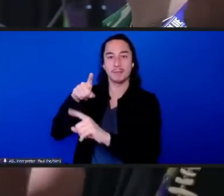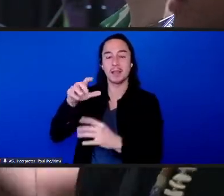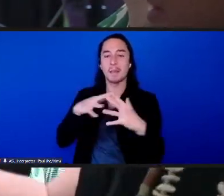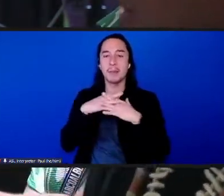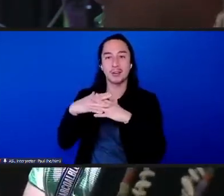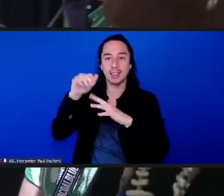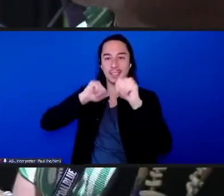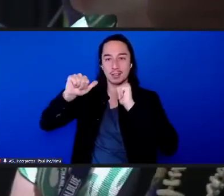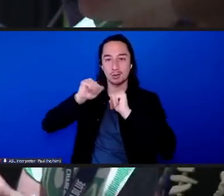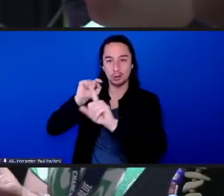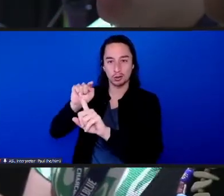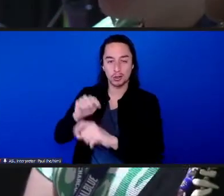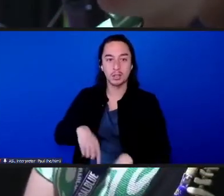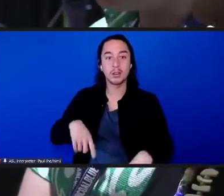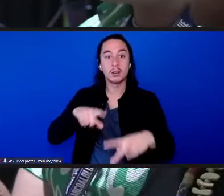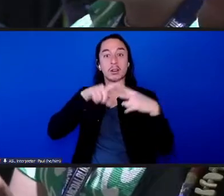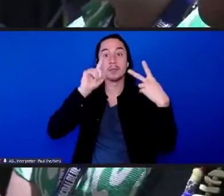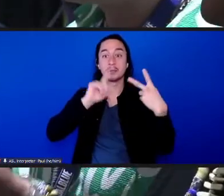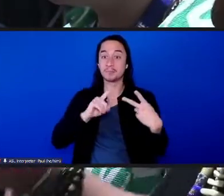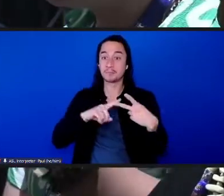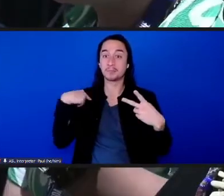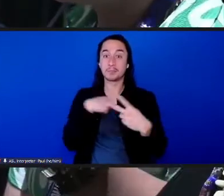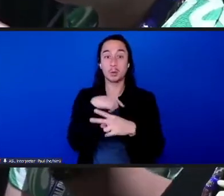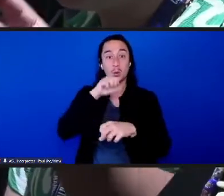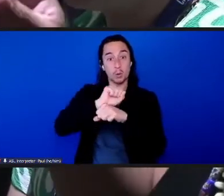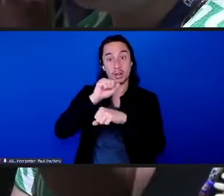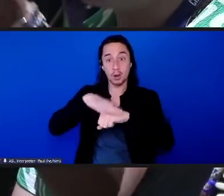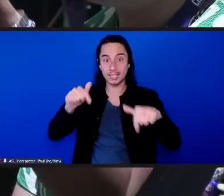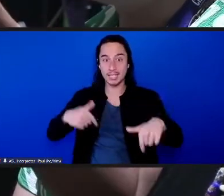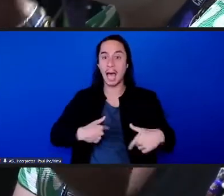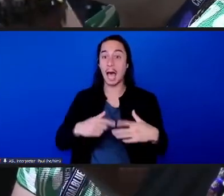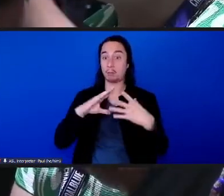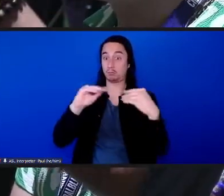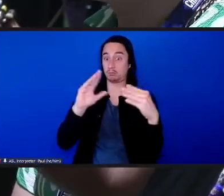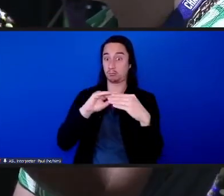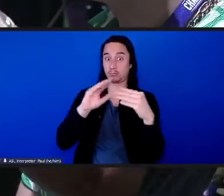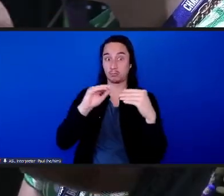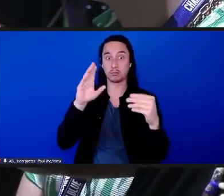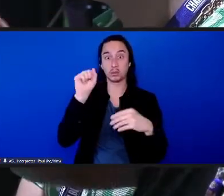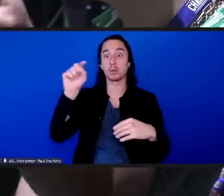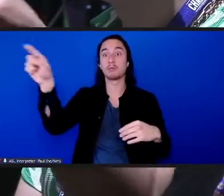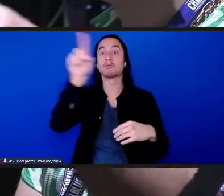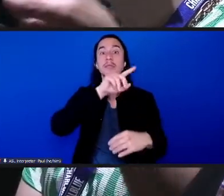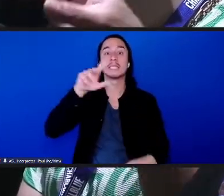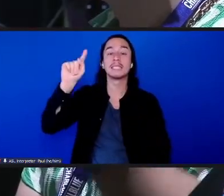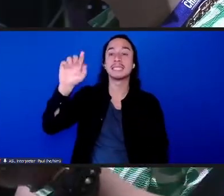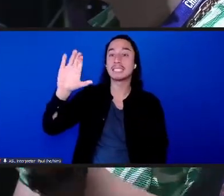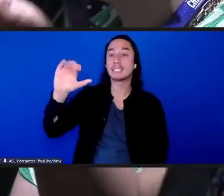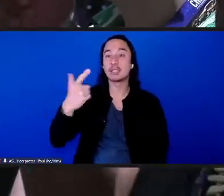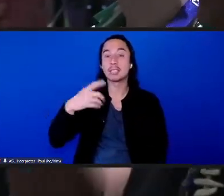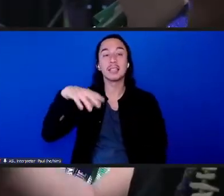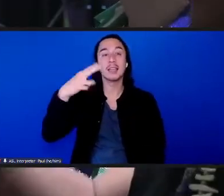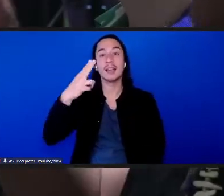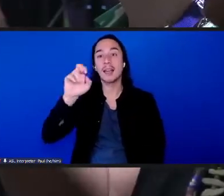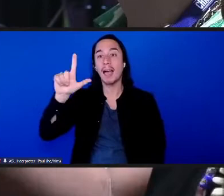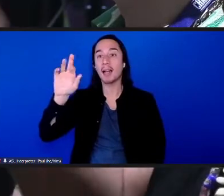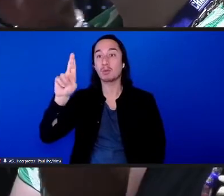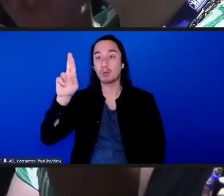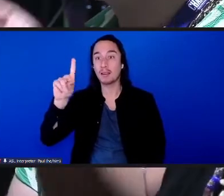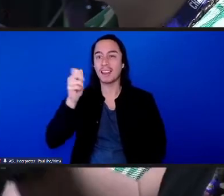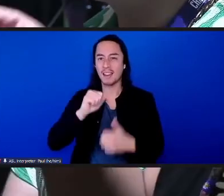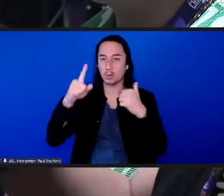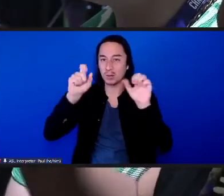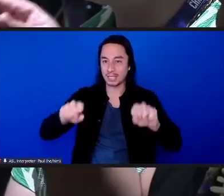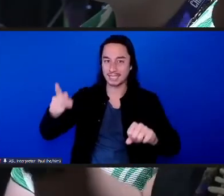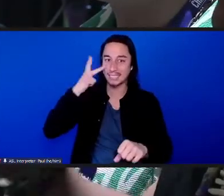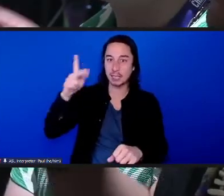Two, we are working on this, and I'm saying this on here so that HowlRound, TCG, and everybody recording this can see. We are going